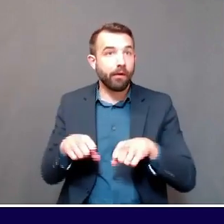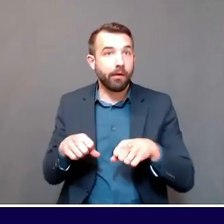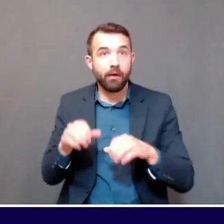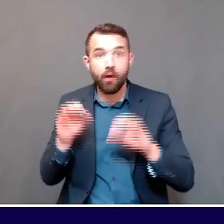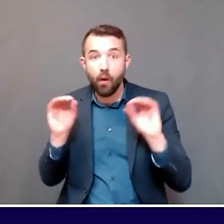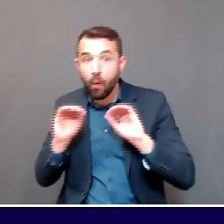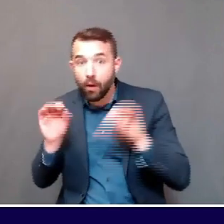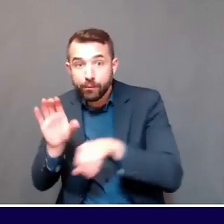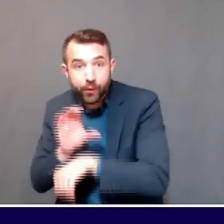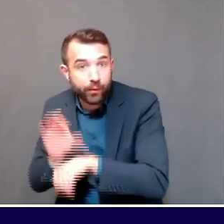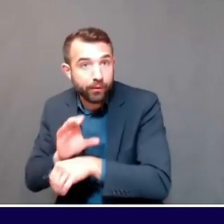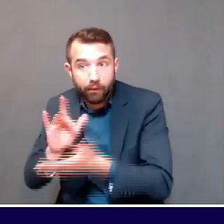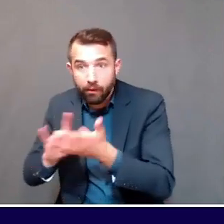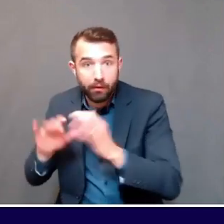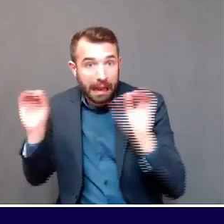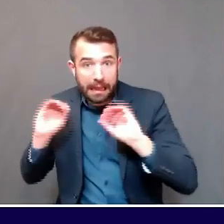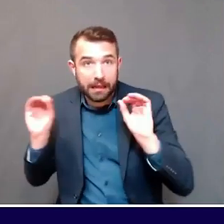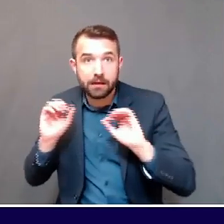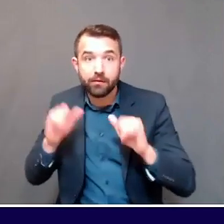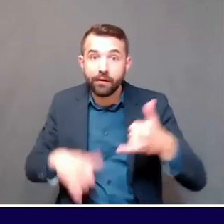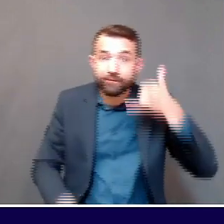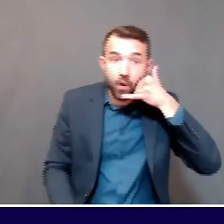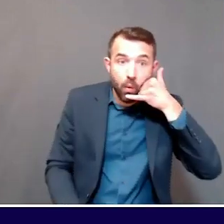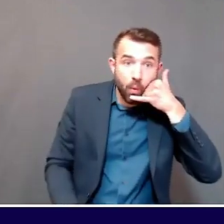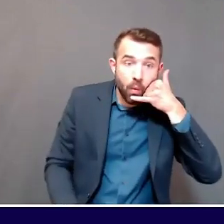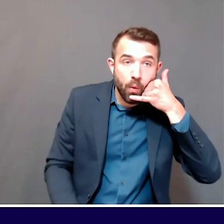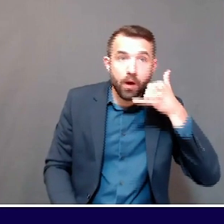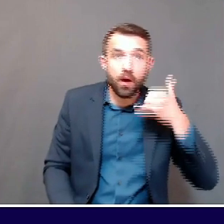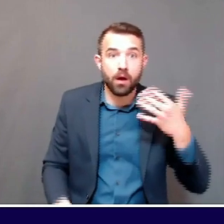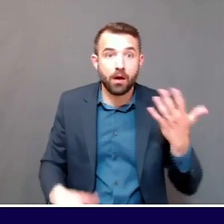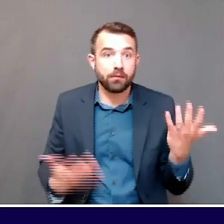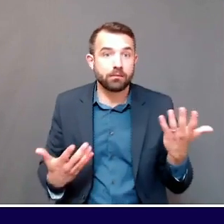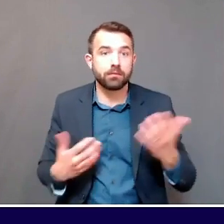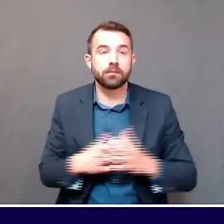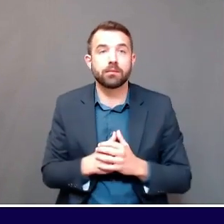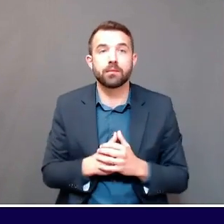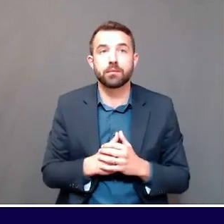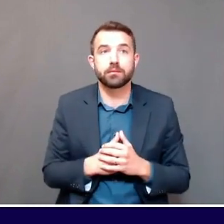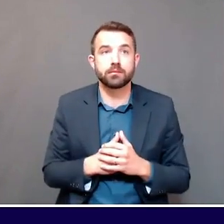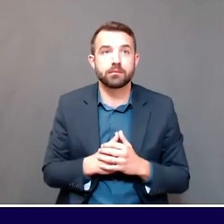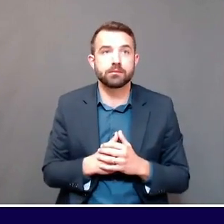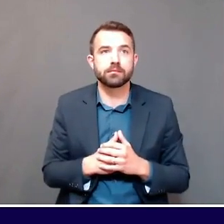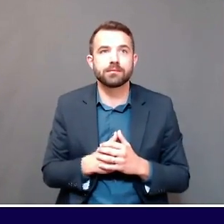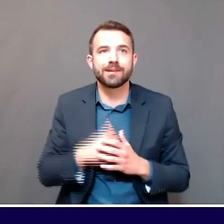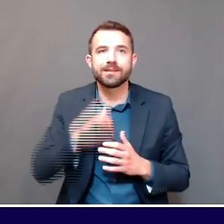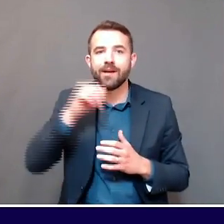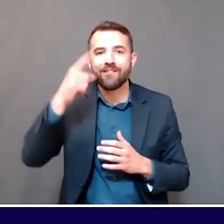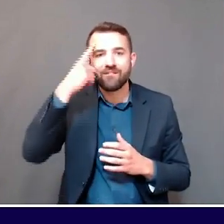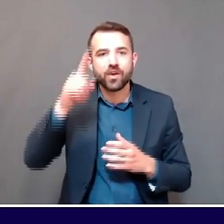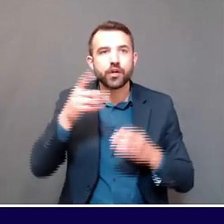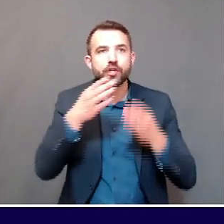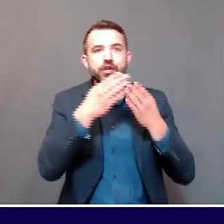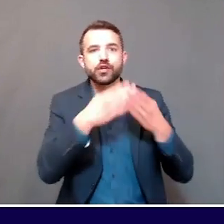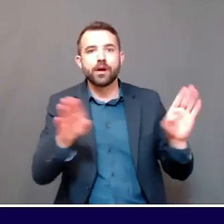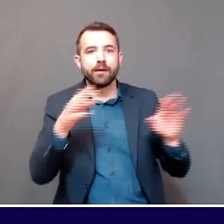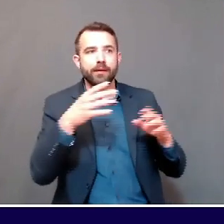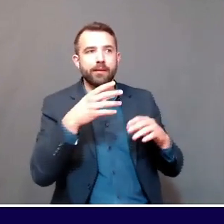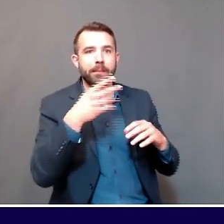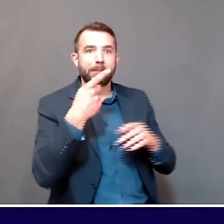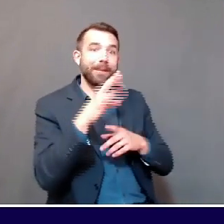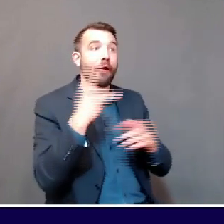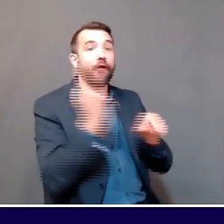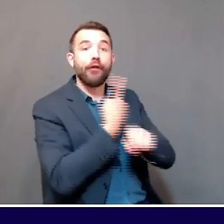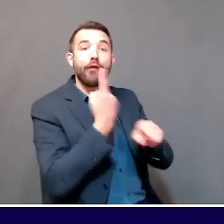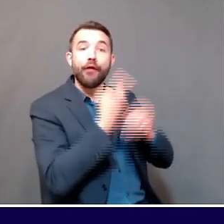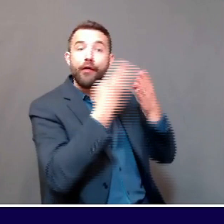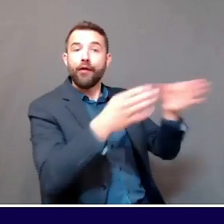it's less of something that we're asking the general public to enroll in, but rather something that confirmed cases are